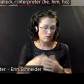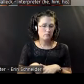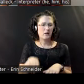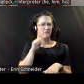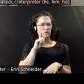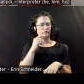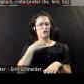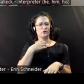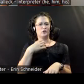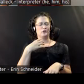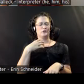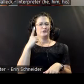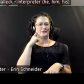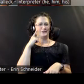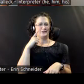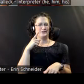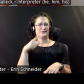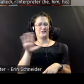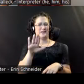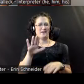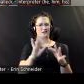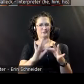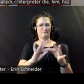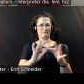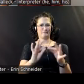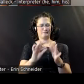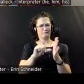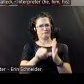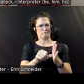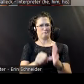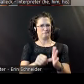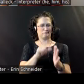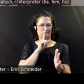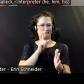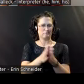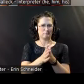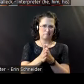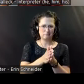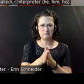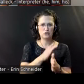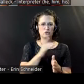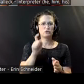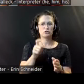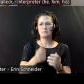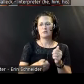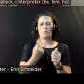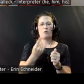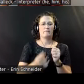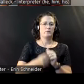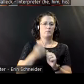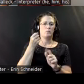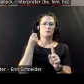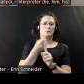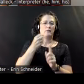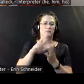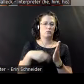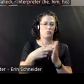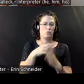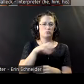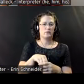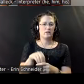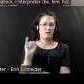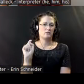understand how powerful it can be. It can be and should be one of the most impactful roles within an IT organization. And what it